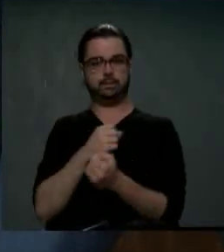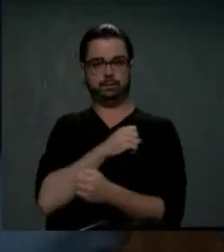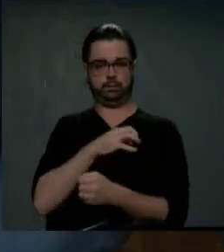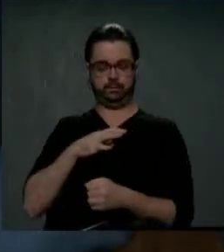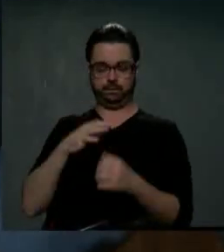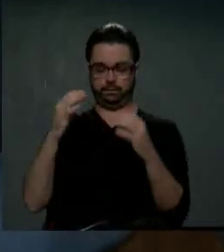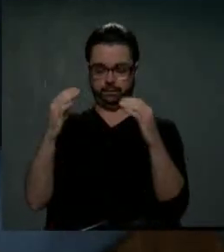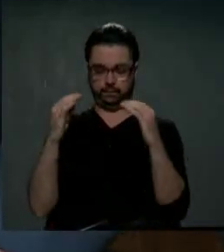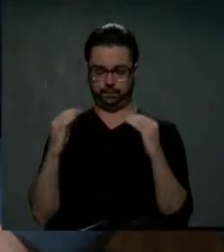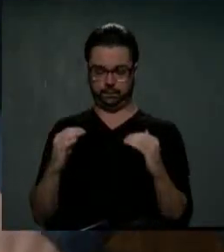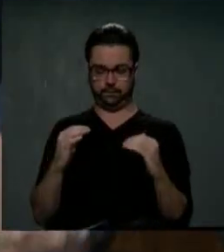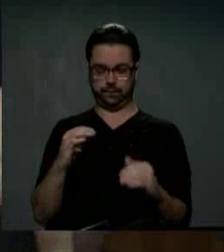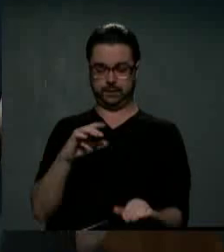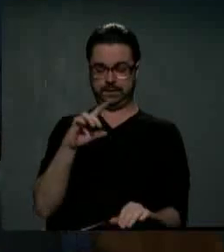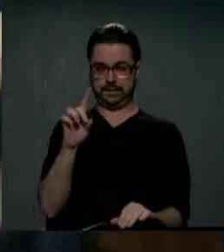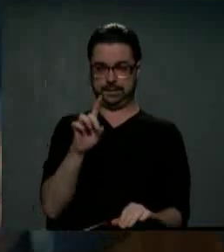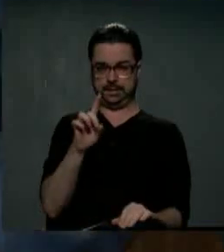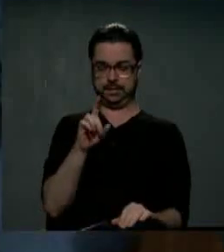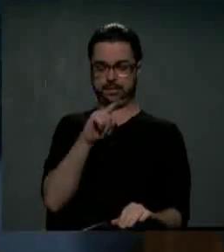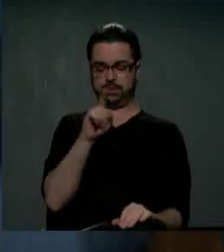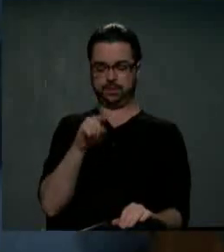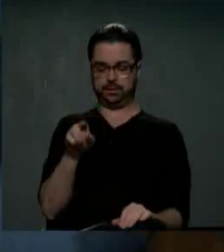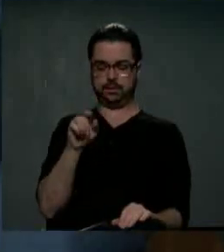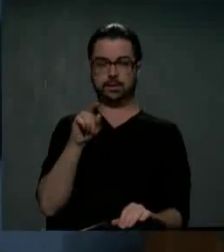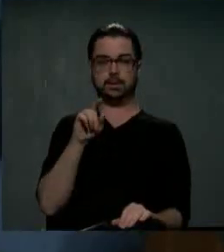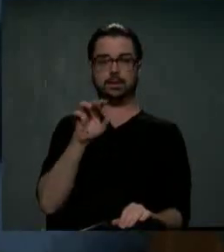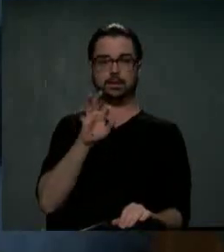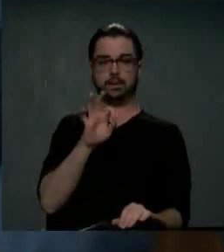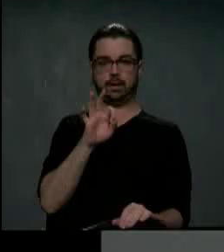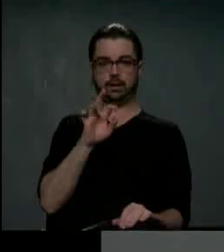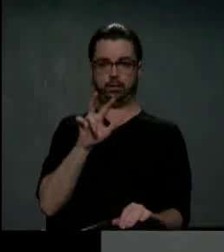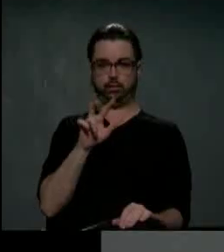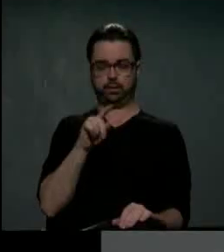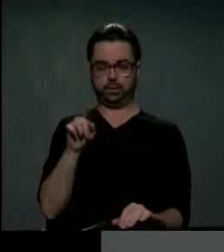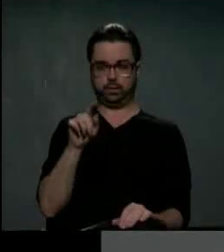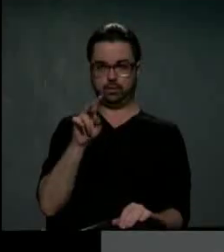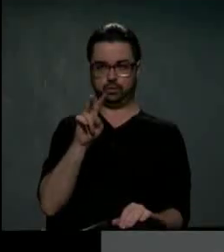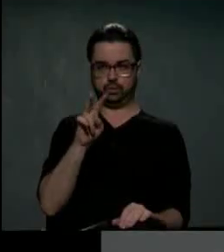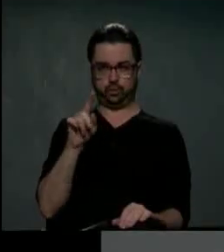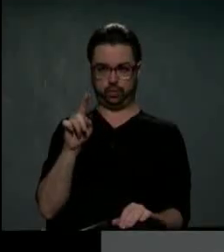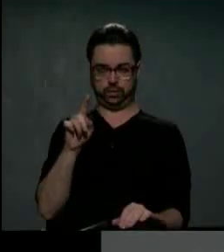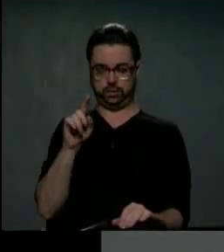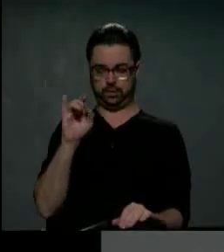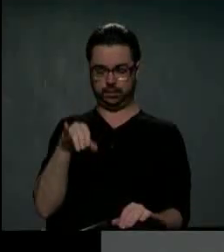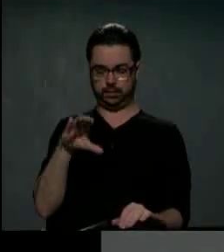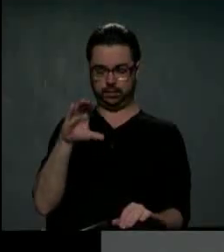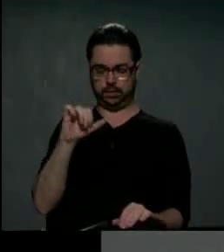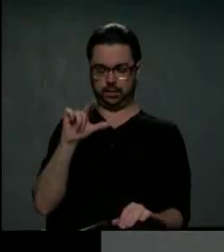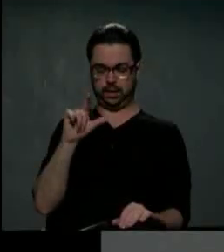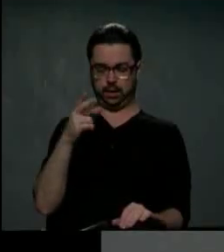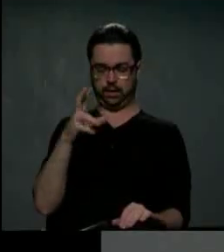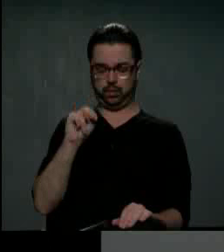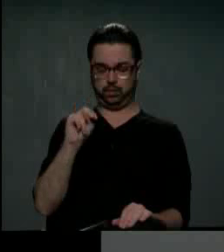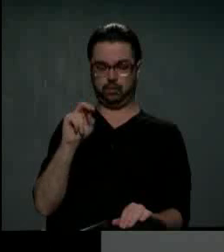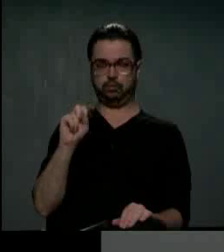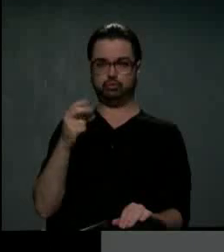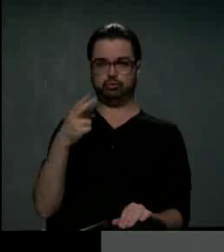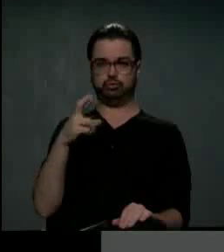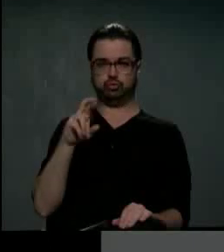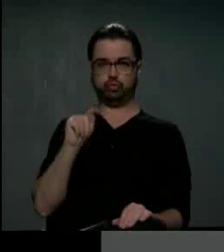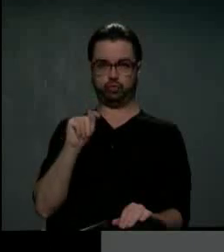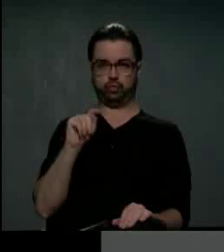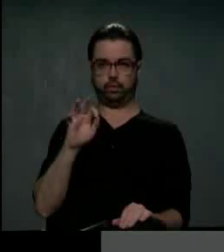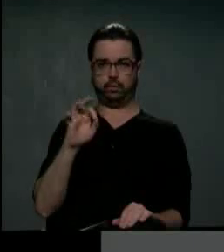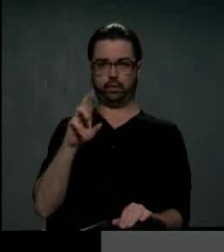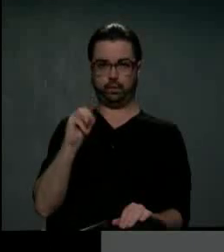number Z-9321, Calhoun short form PDR, located at 4208 Fairview Road. The